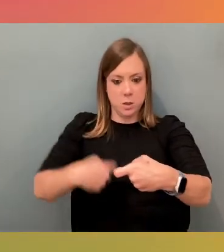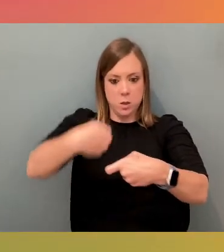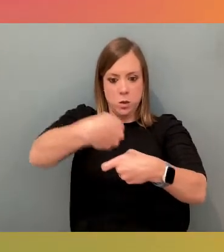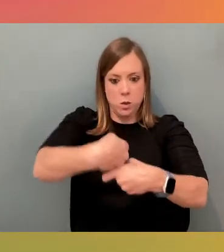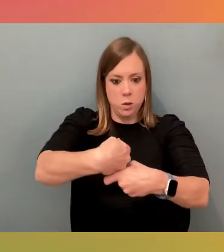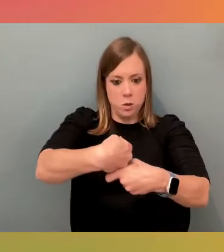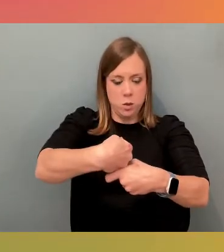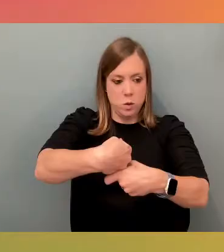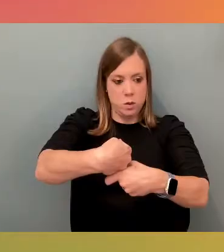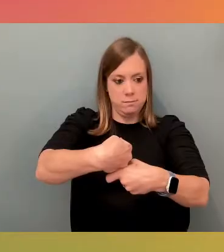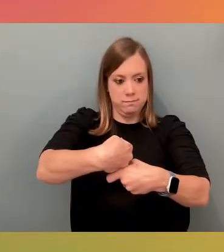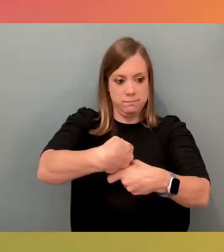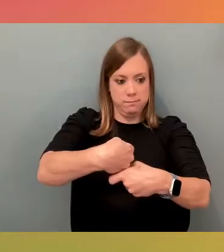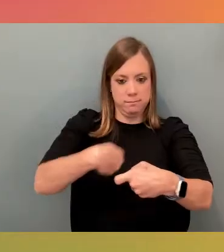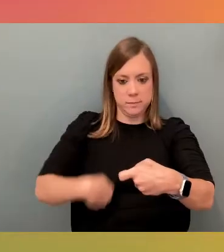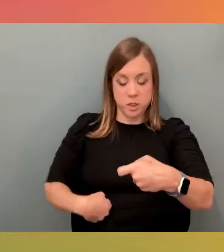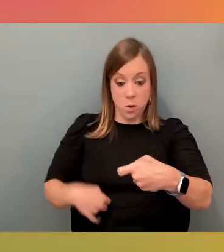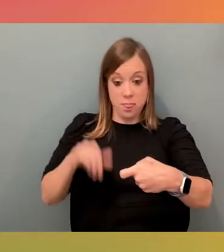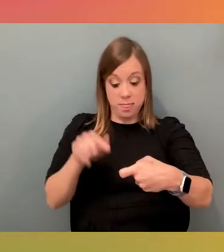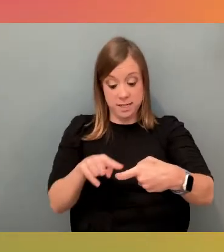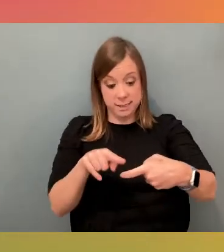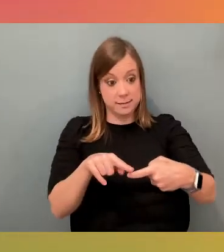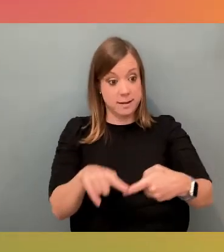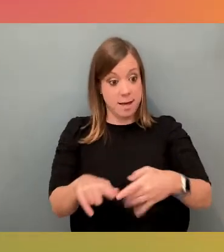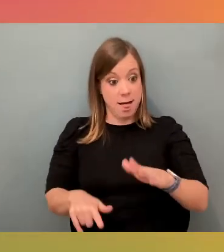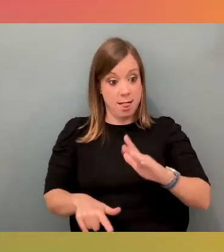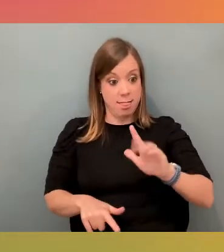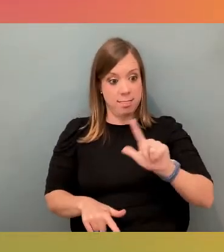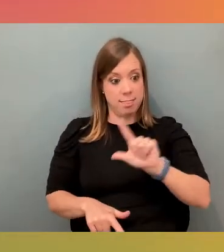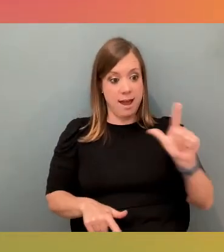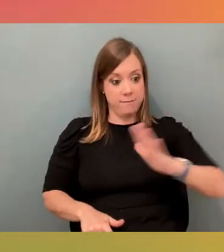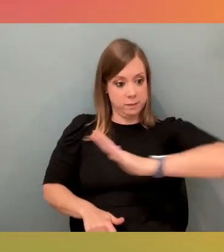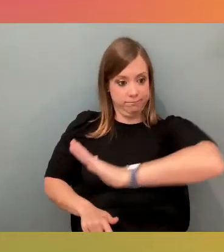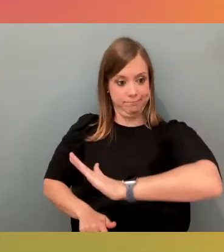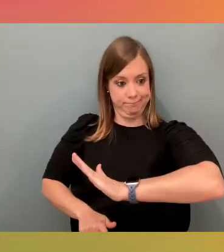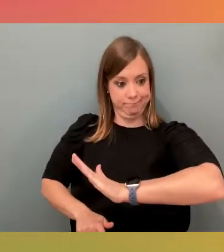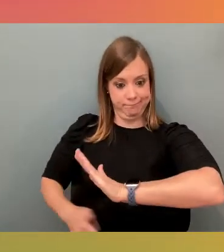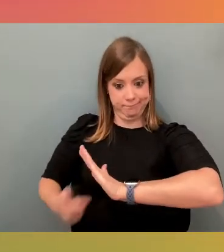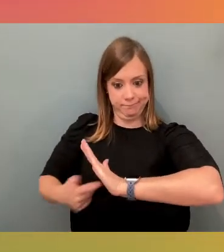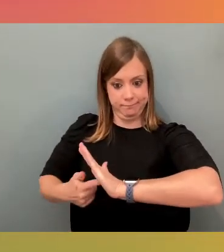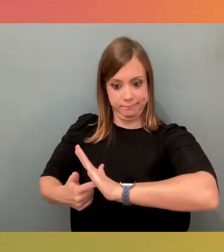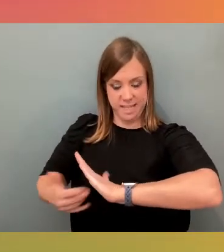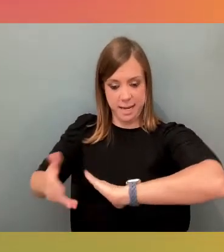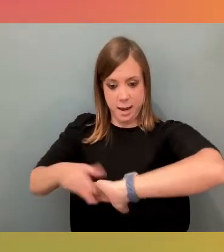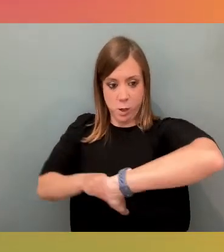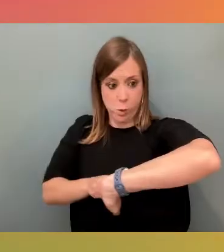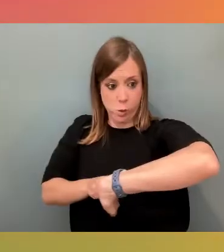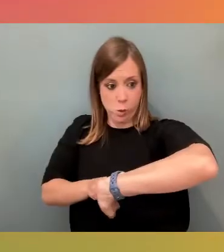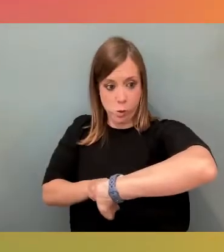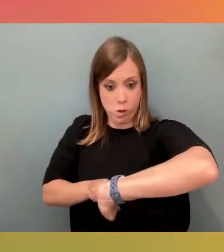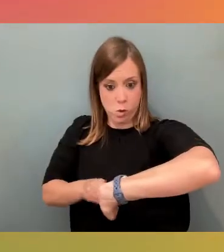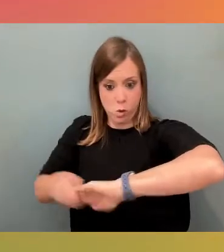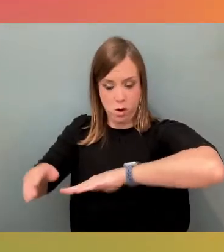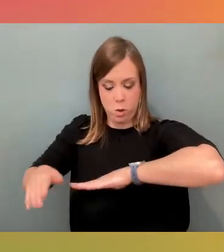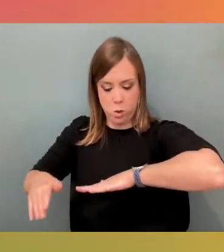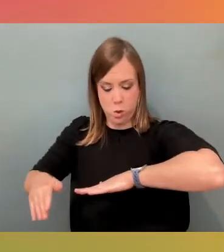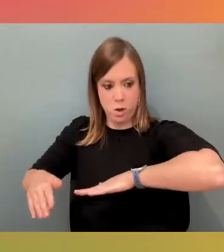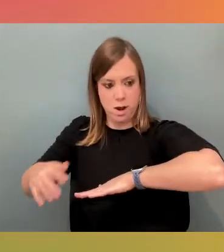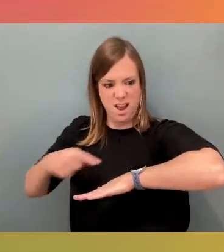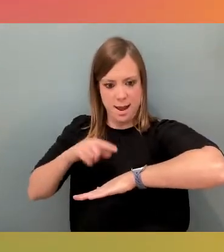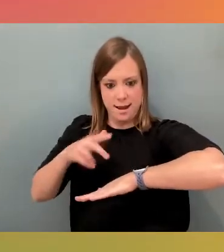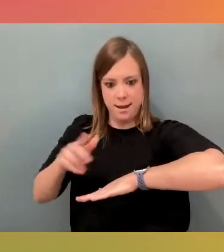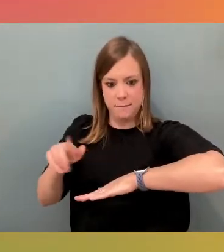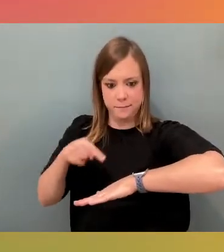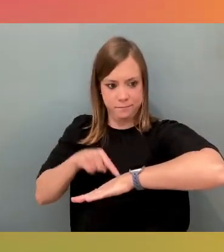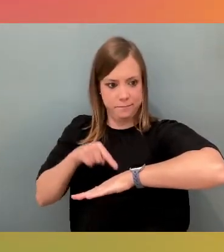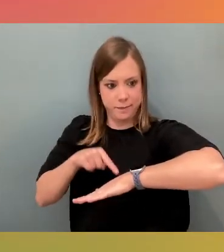here. That left heel for a deeper stretch can be kind of towards the front of your mat, or for something a little more gentle, pull that heel in.